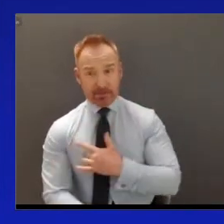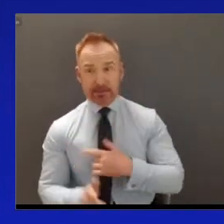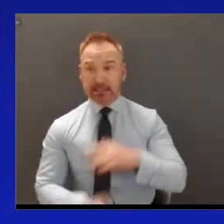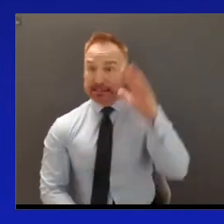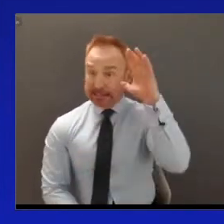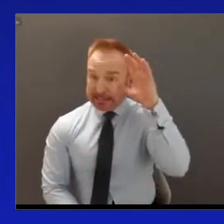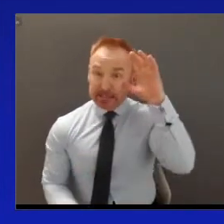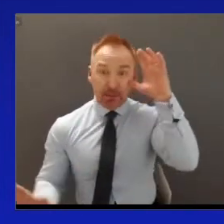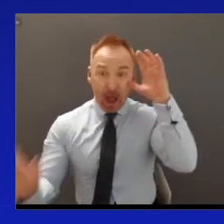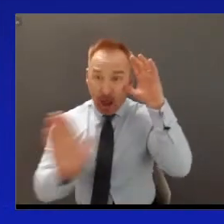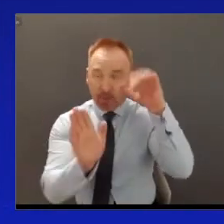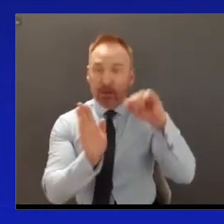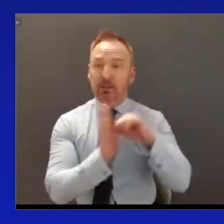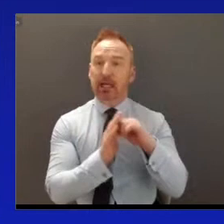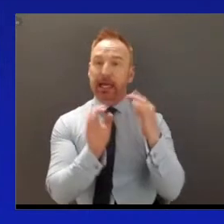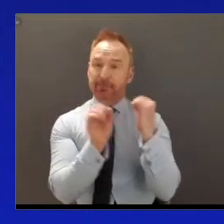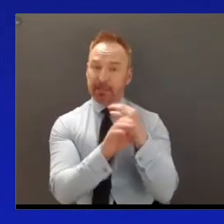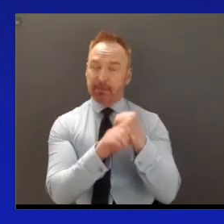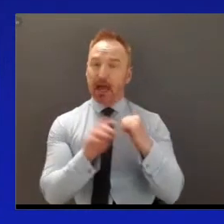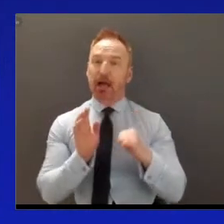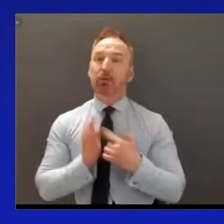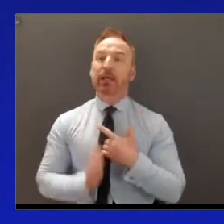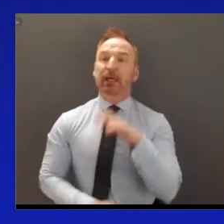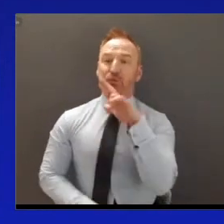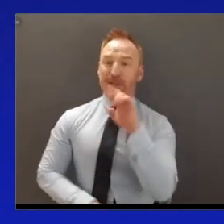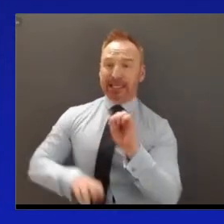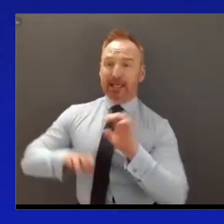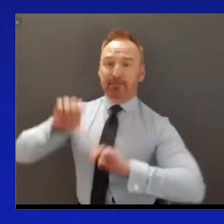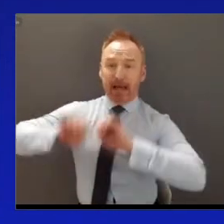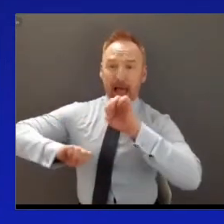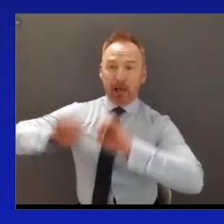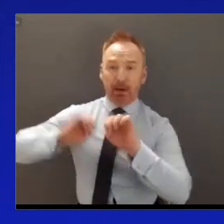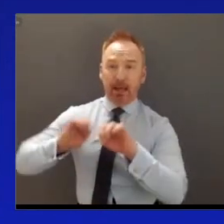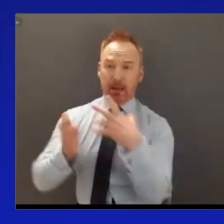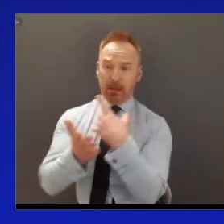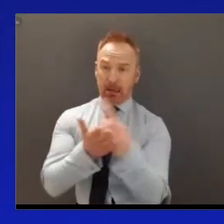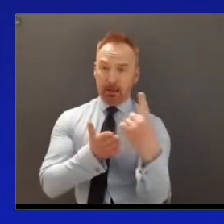said, each week at this point. And so I expect there'll be some more,